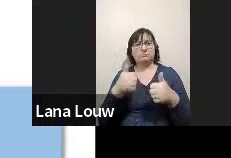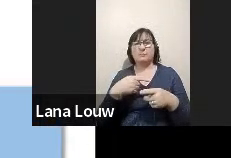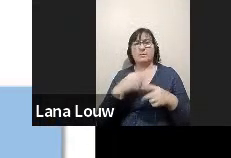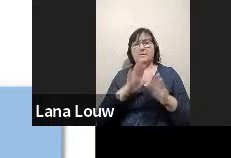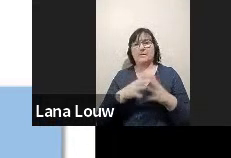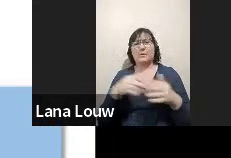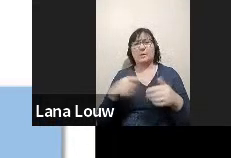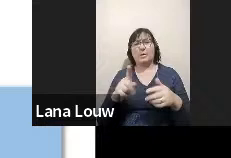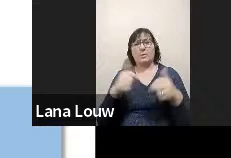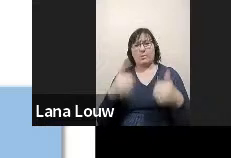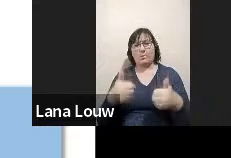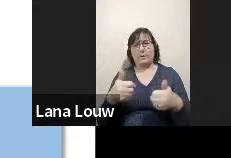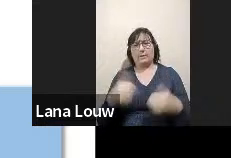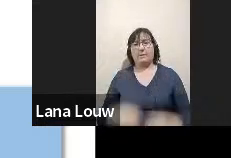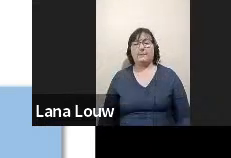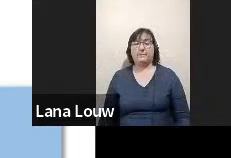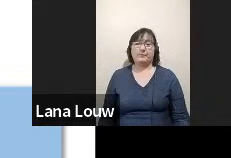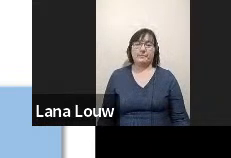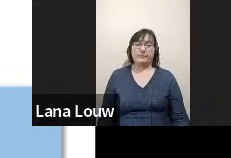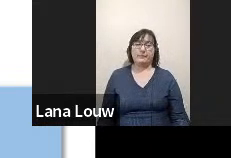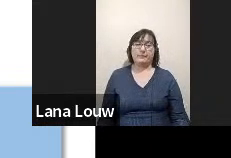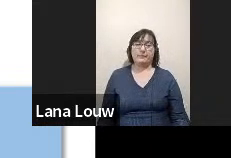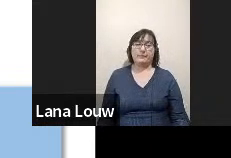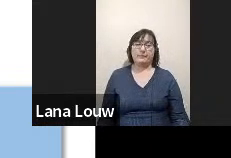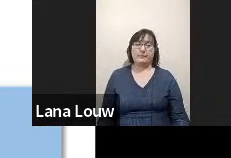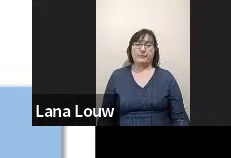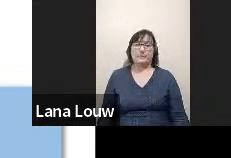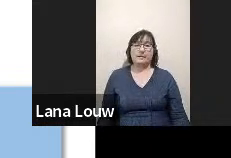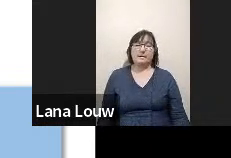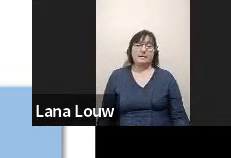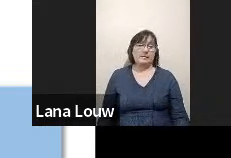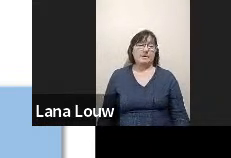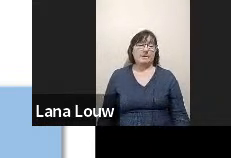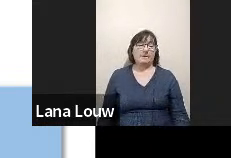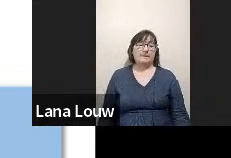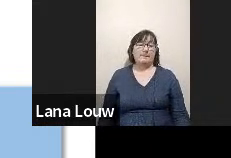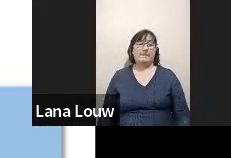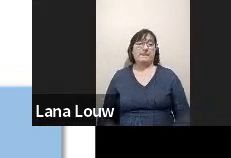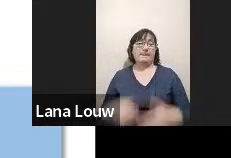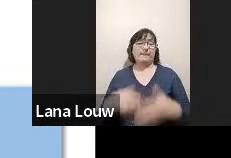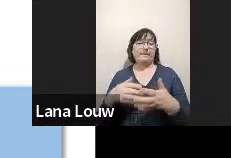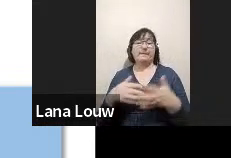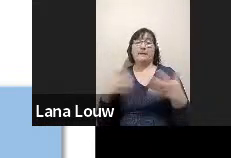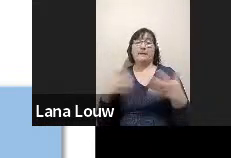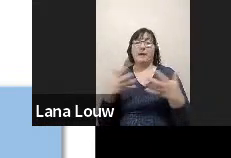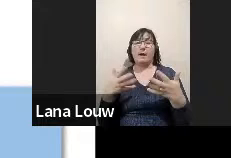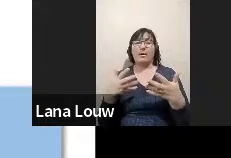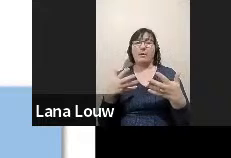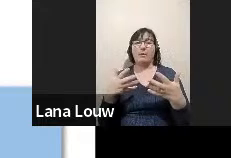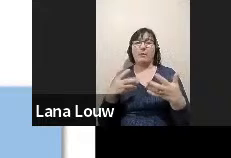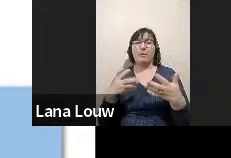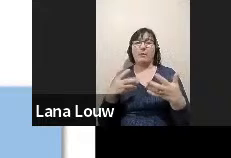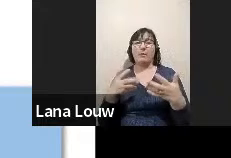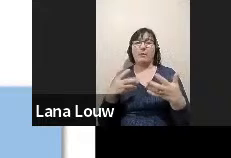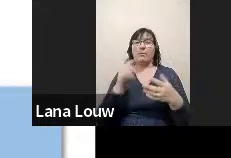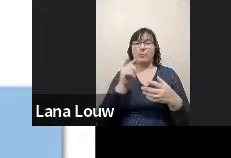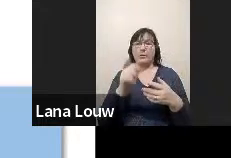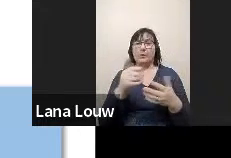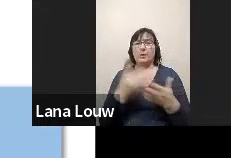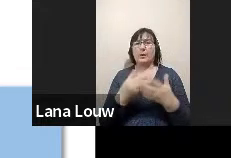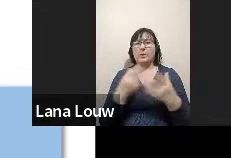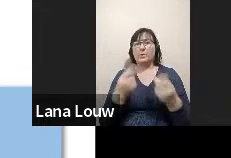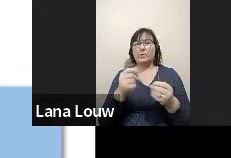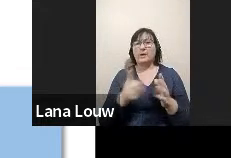Now, how does one become a registered representative? Okay. One, you can use our